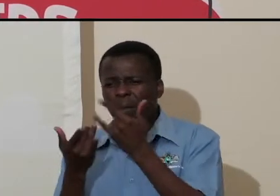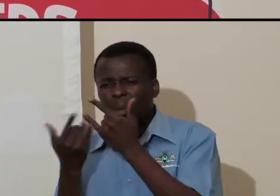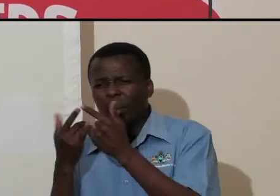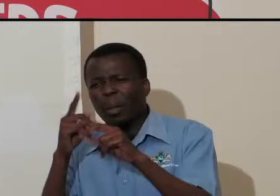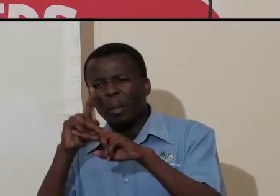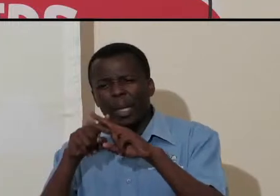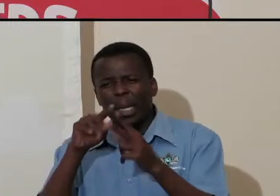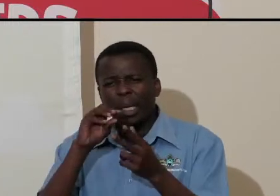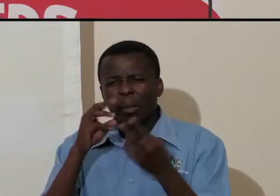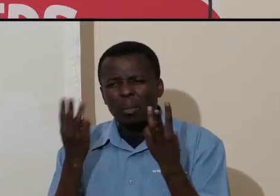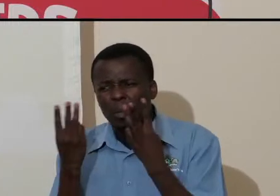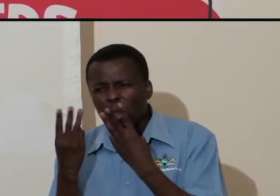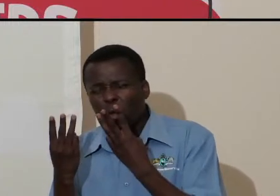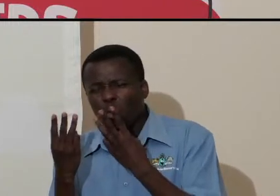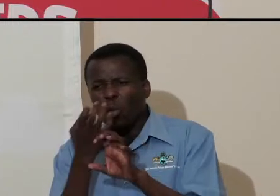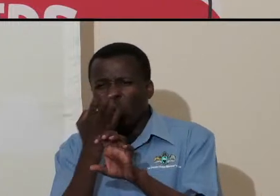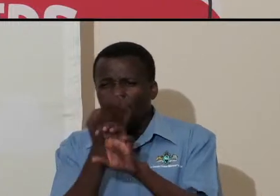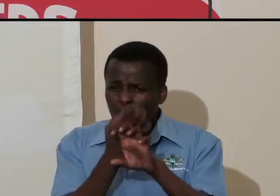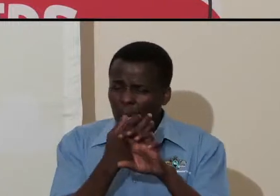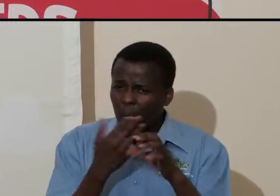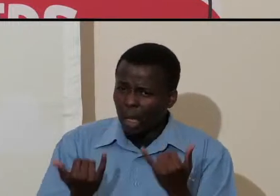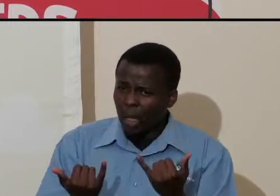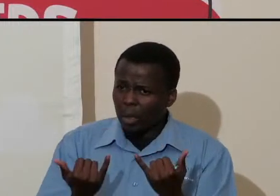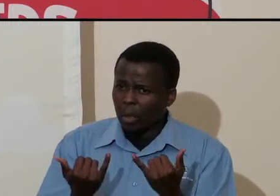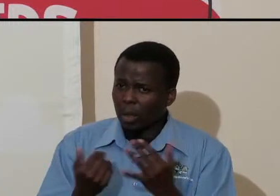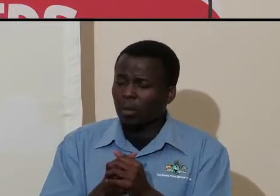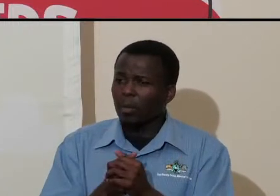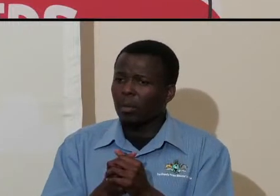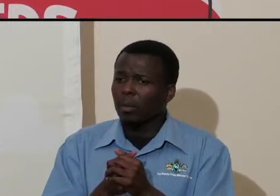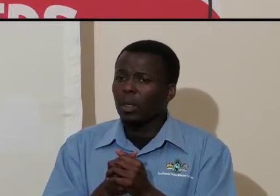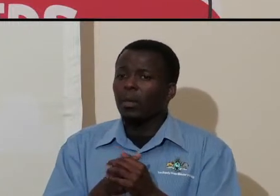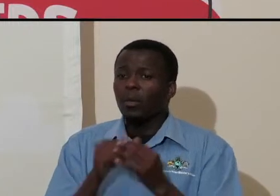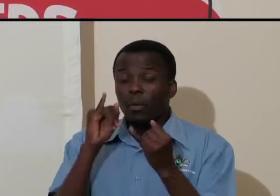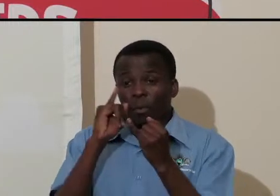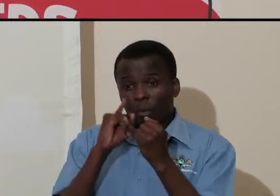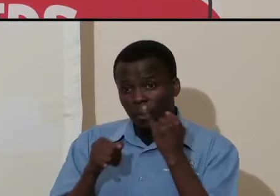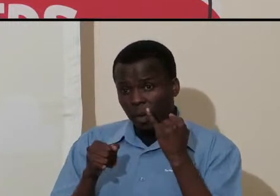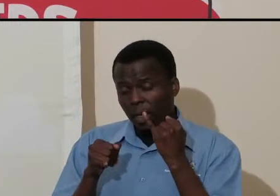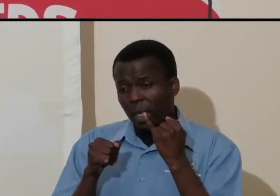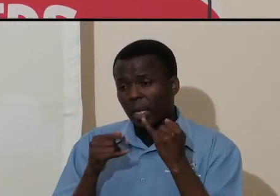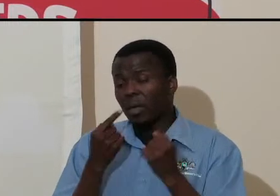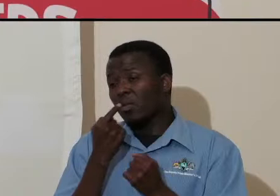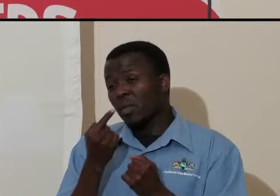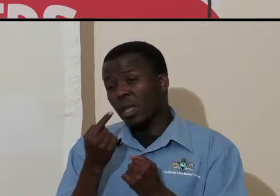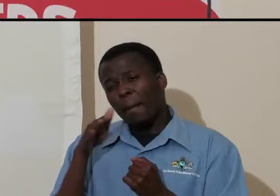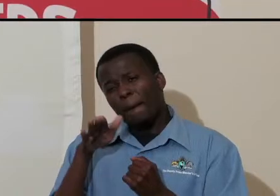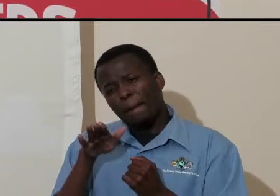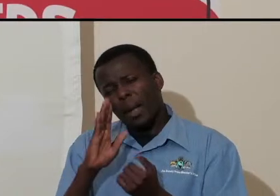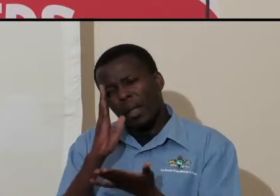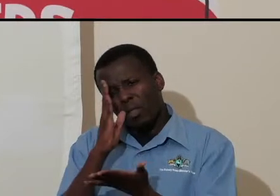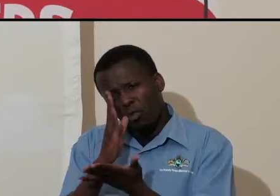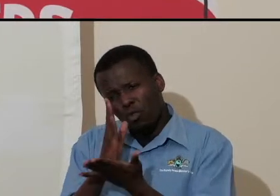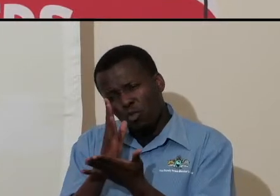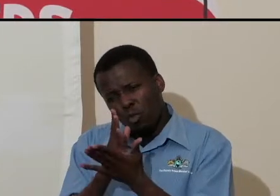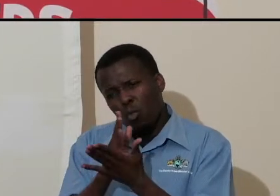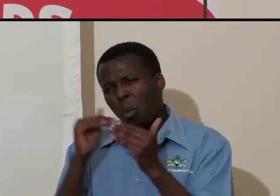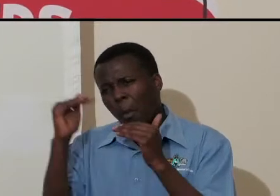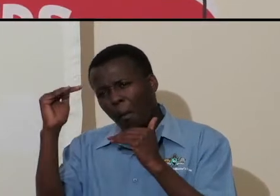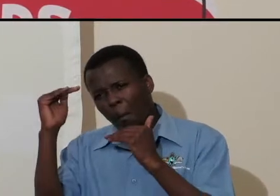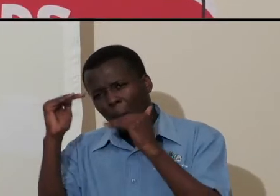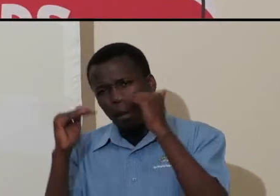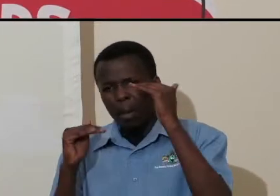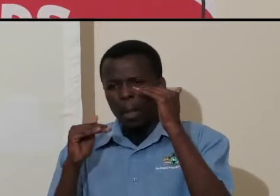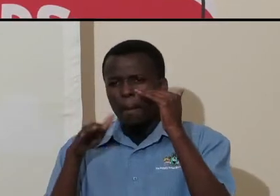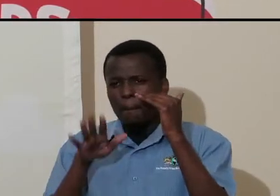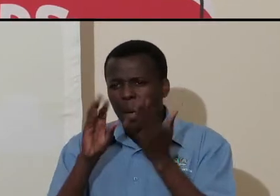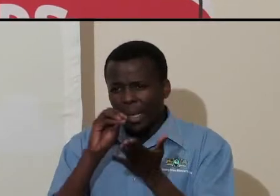As I conclude, I'd like to emphasize that by ending inequalities, transformative outcomes are